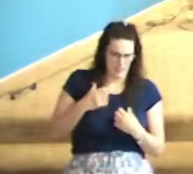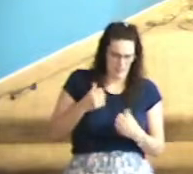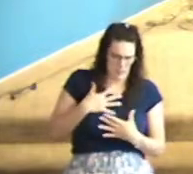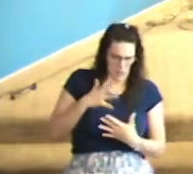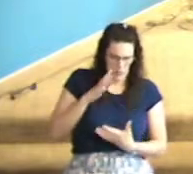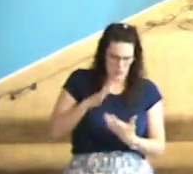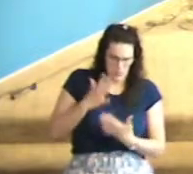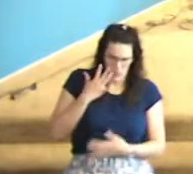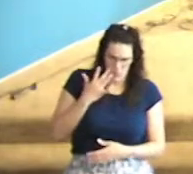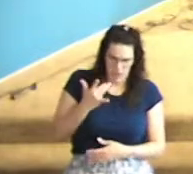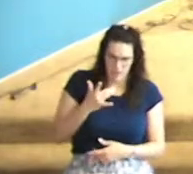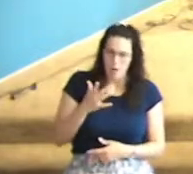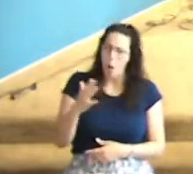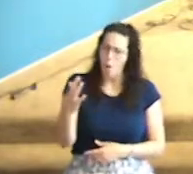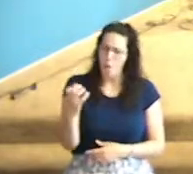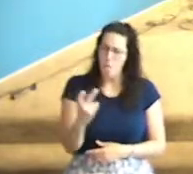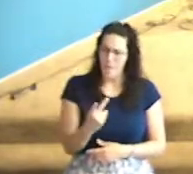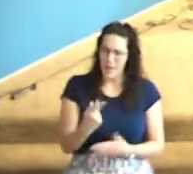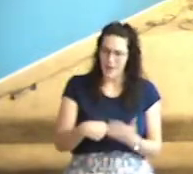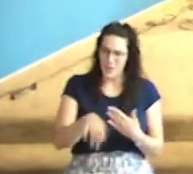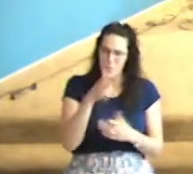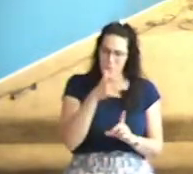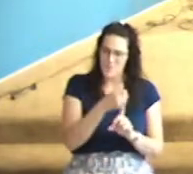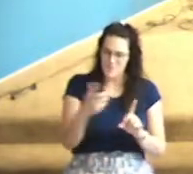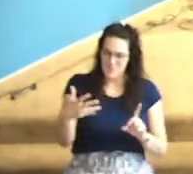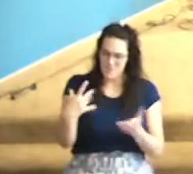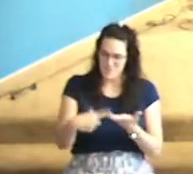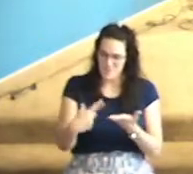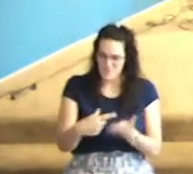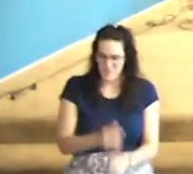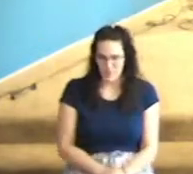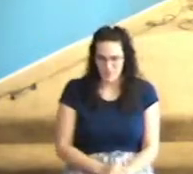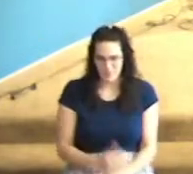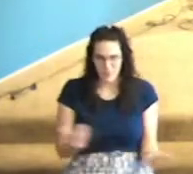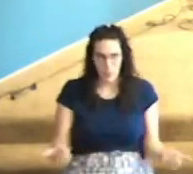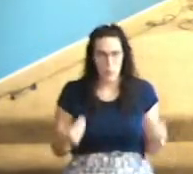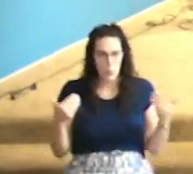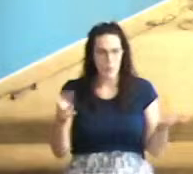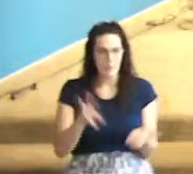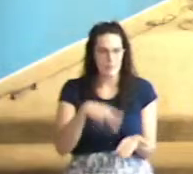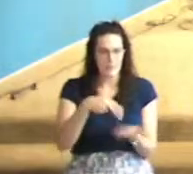back next week and we'll talk more about that. Let's stand and sing.